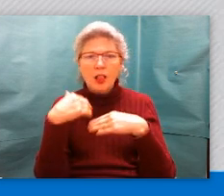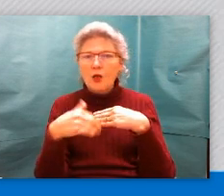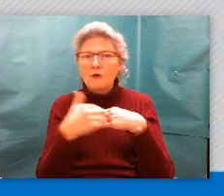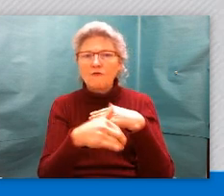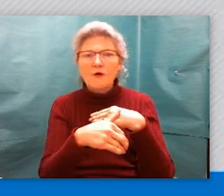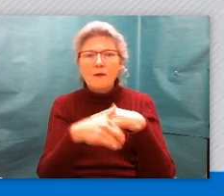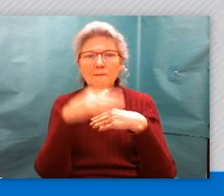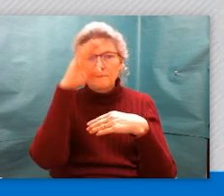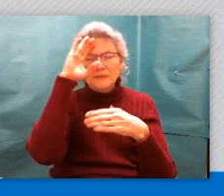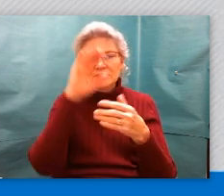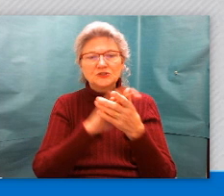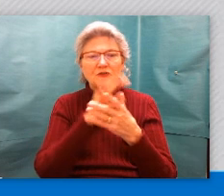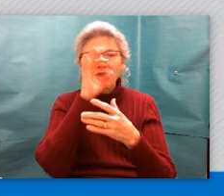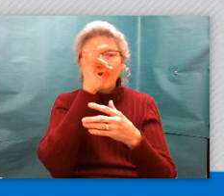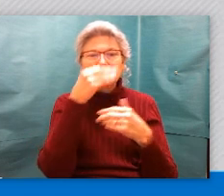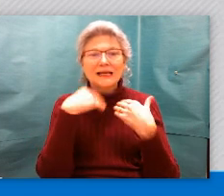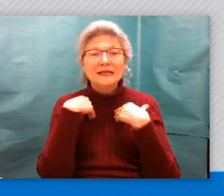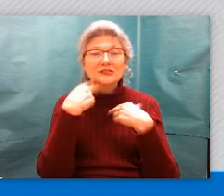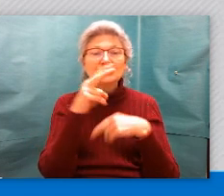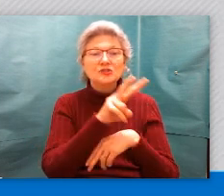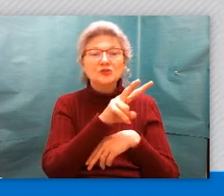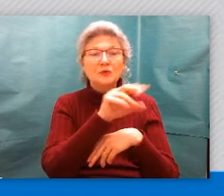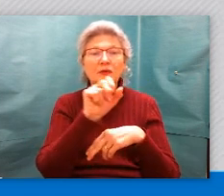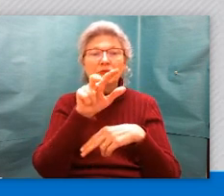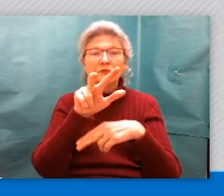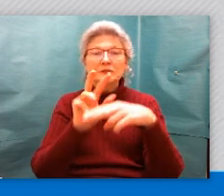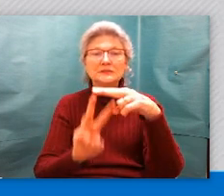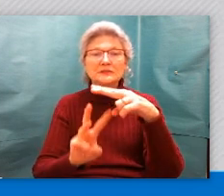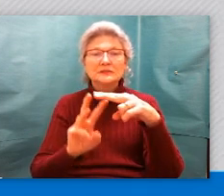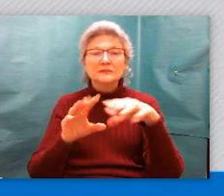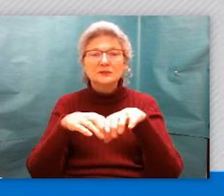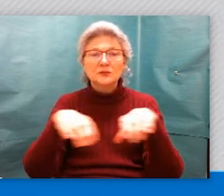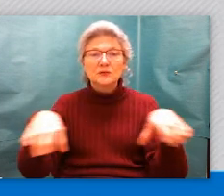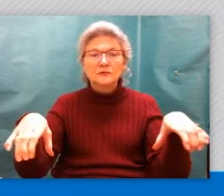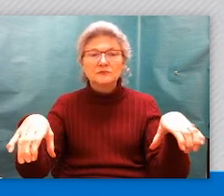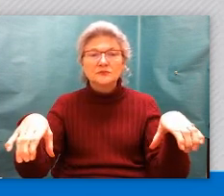Mr. Fox has 2 3/6 loaves.